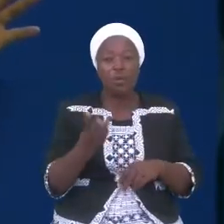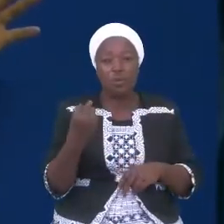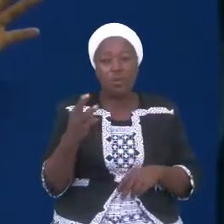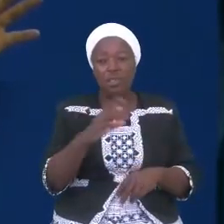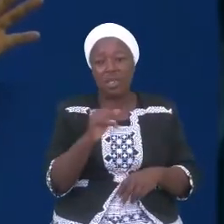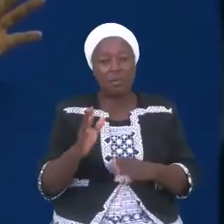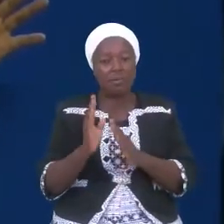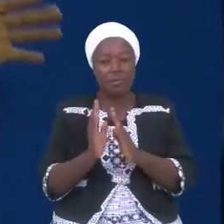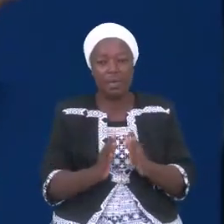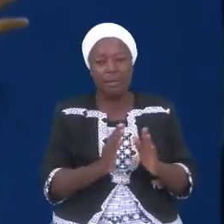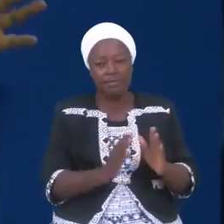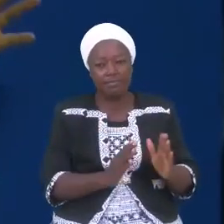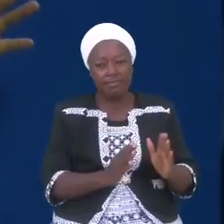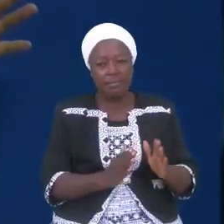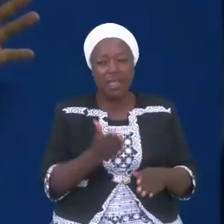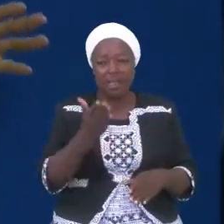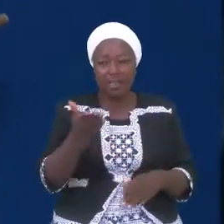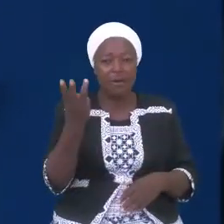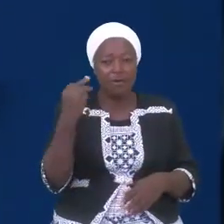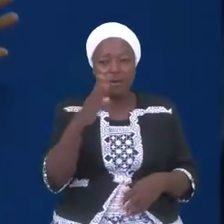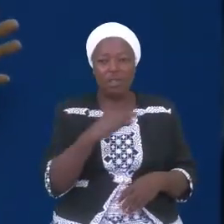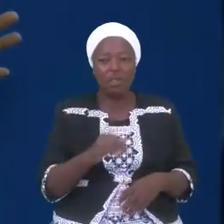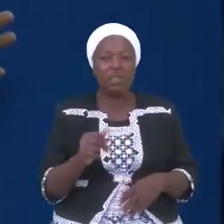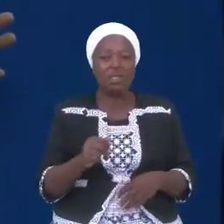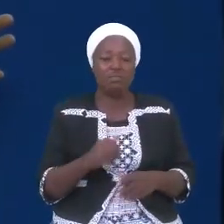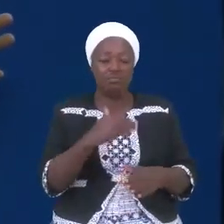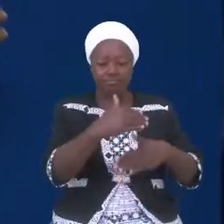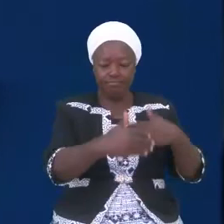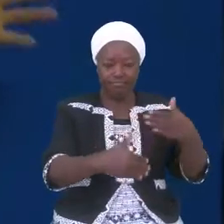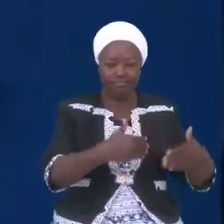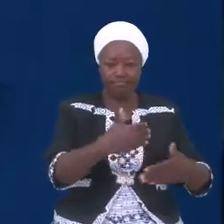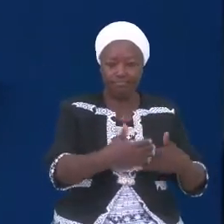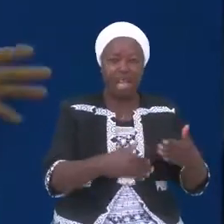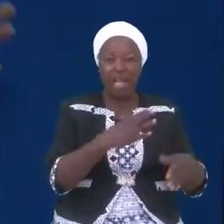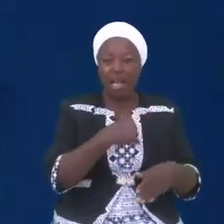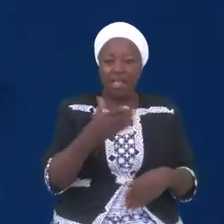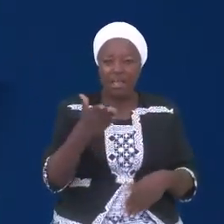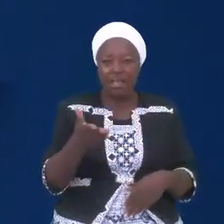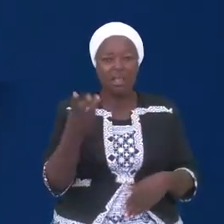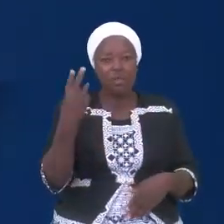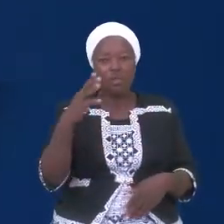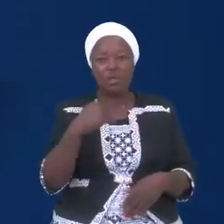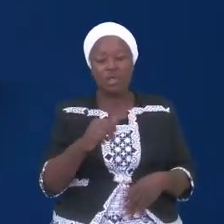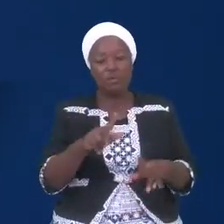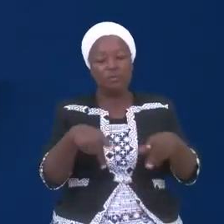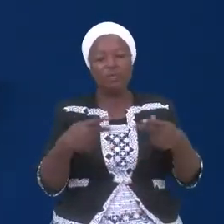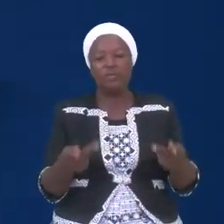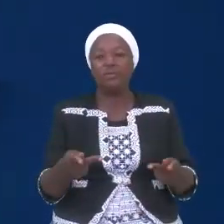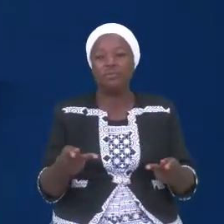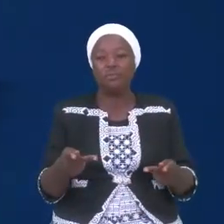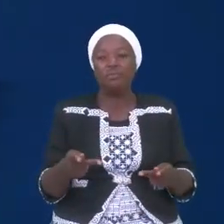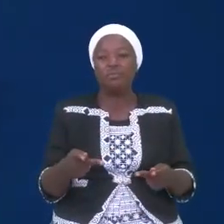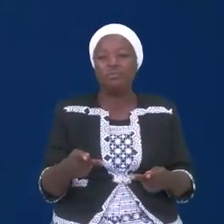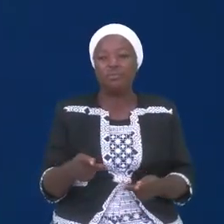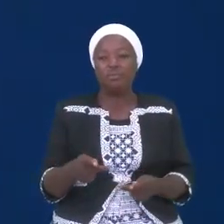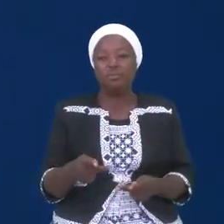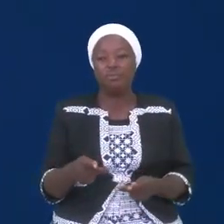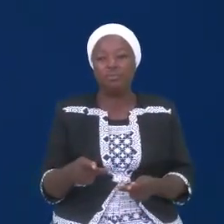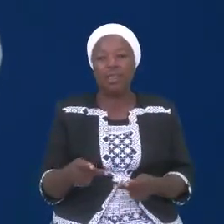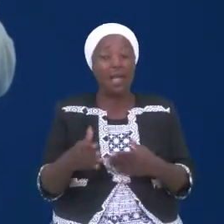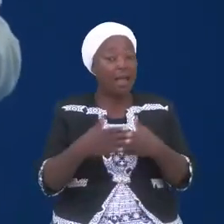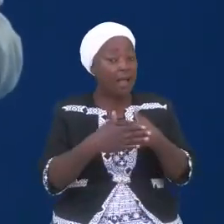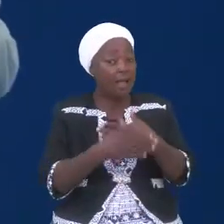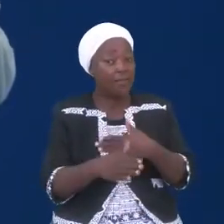plan, there was a process, and there was a provision.